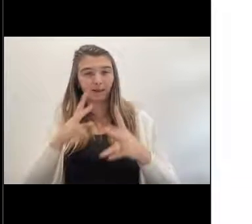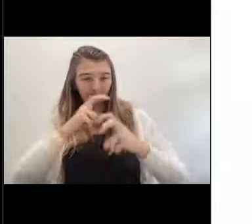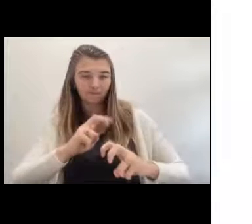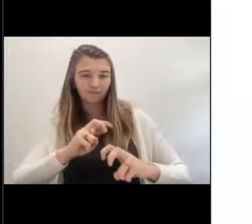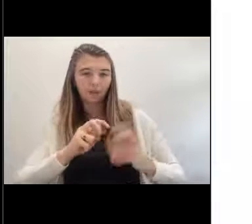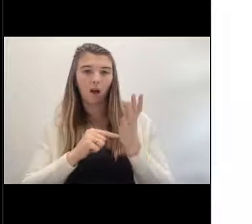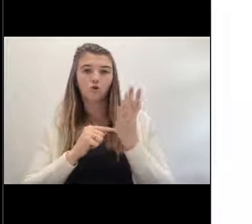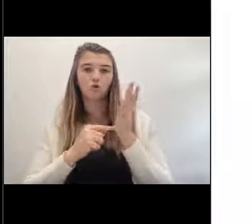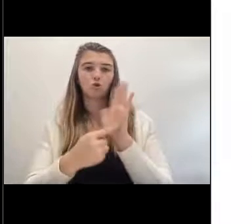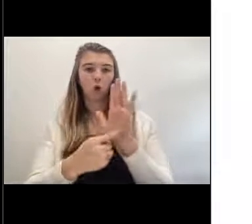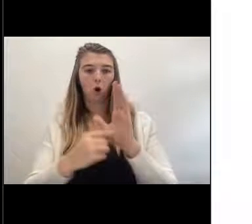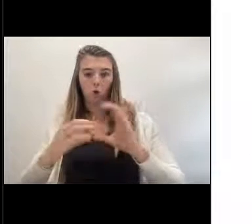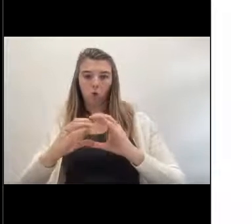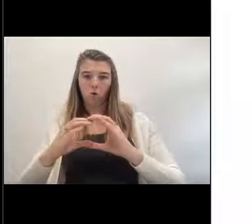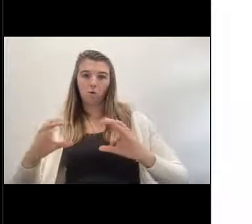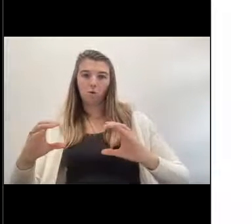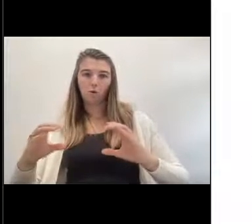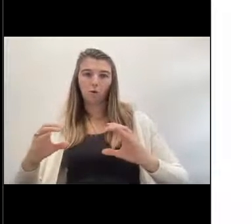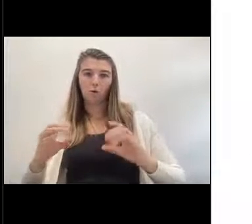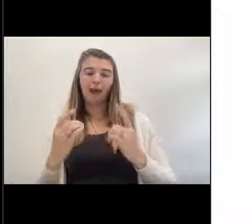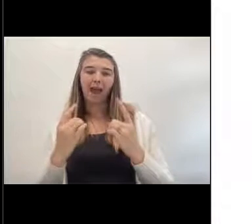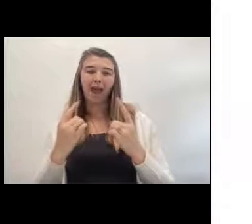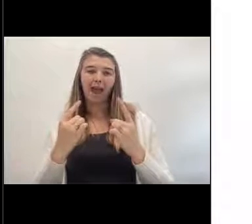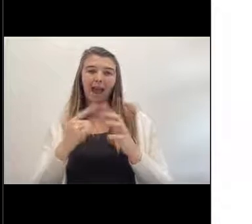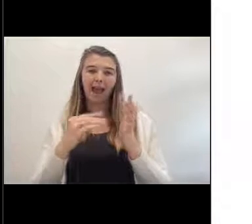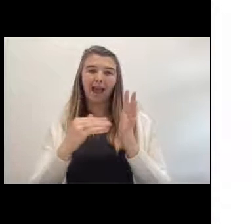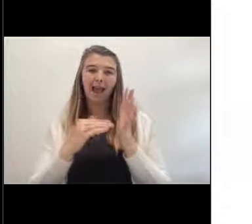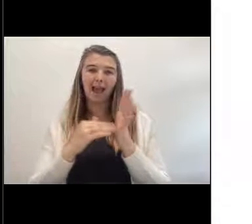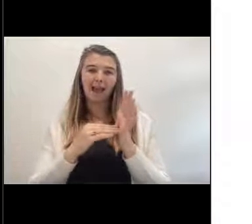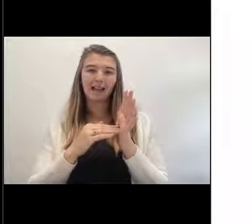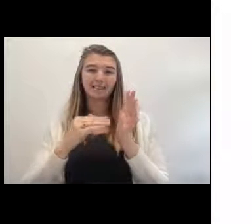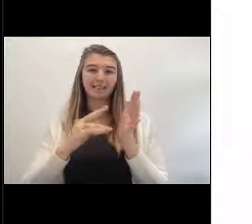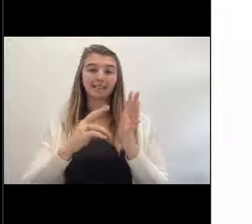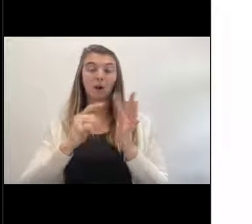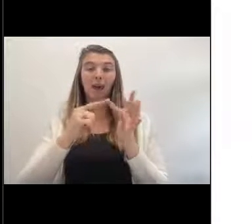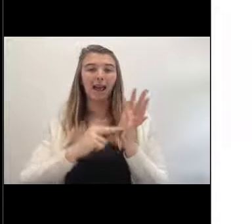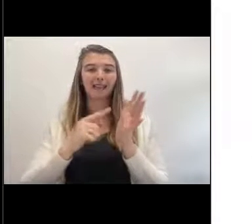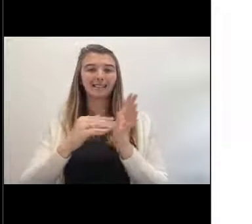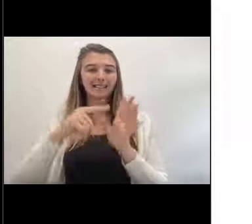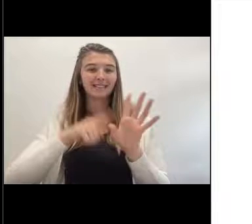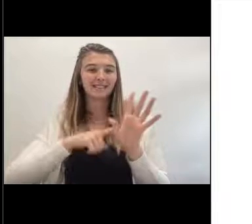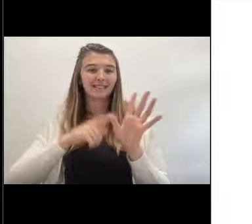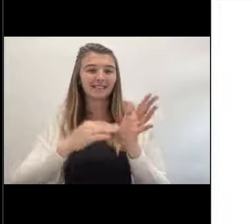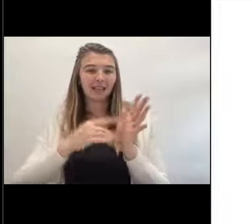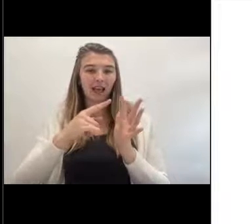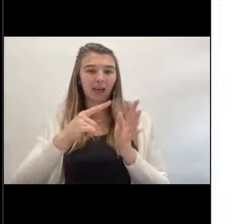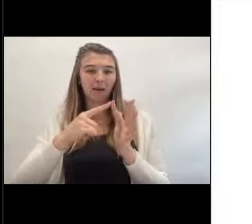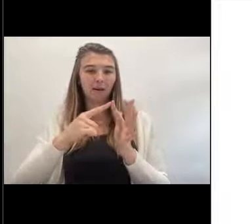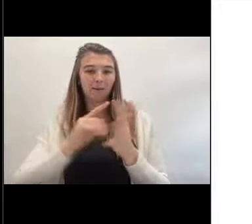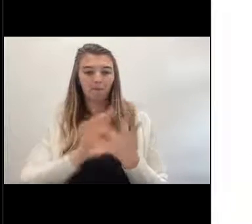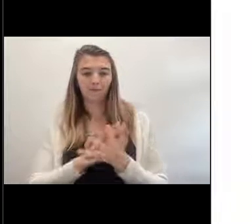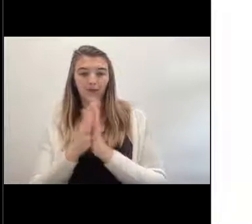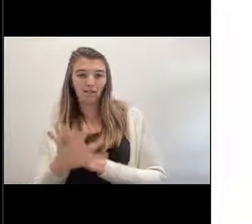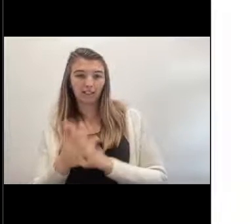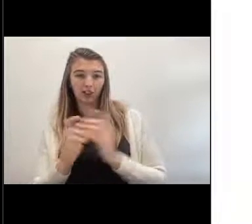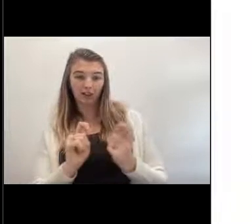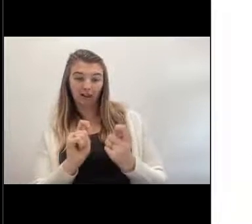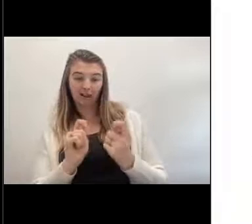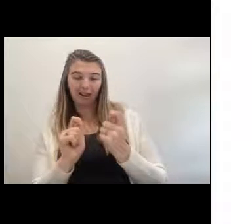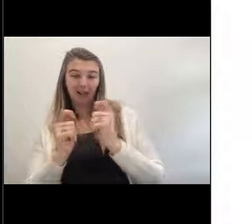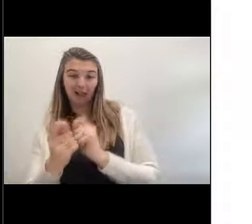hydrolysis is applicable on an industrial level, and it's a very efficient process. What the authors of